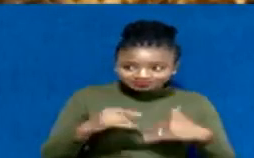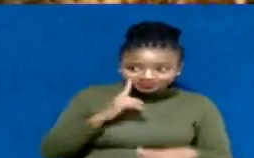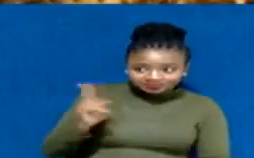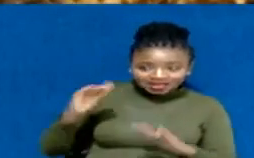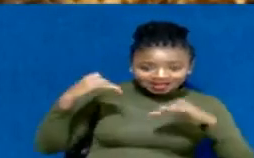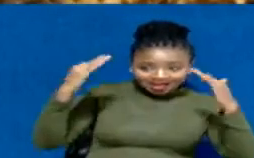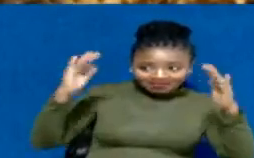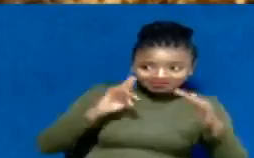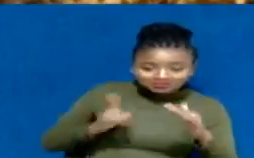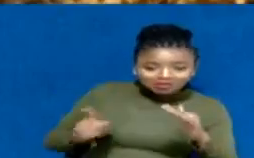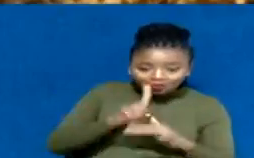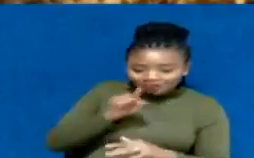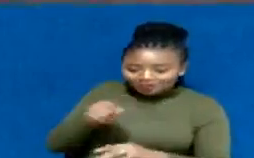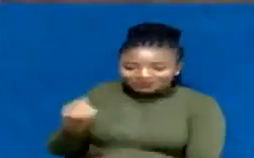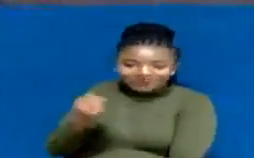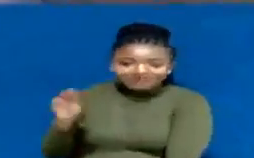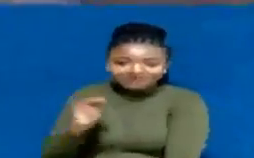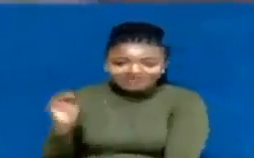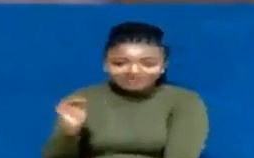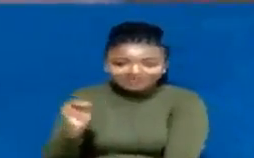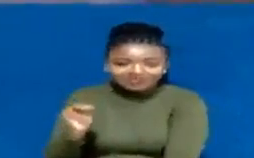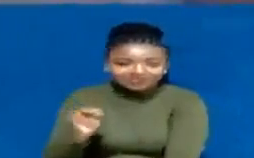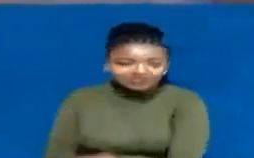adults account for 1.5 million of the total.